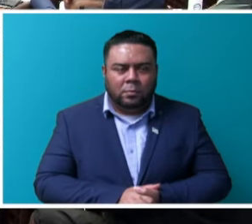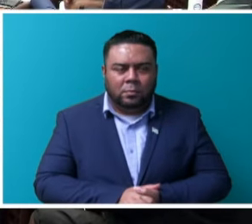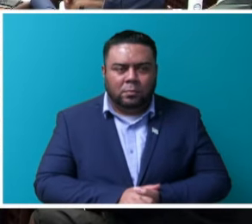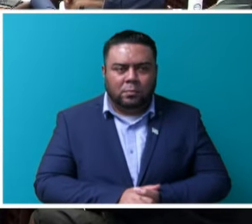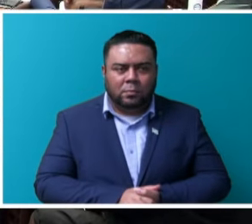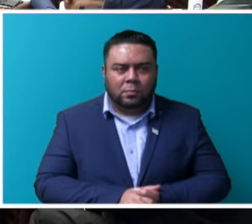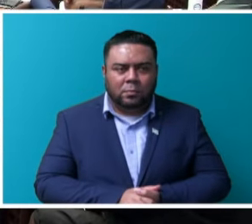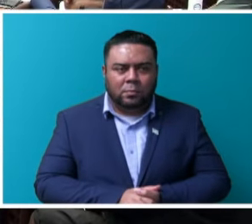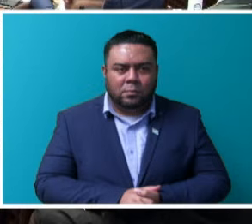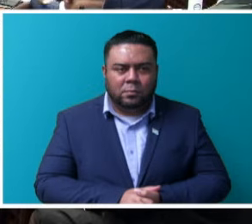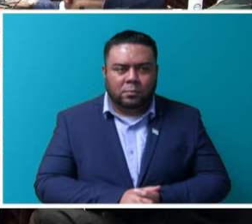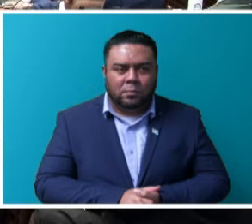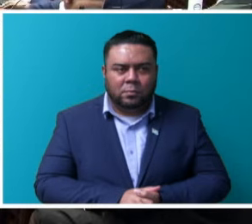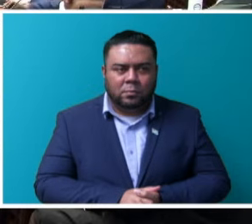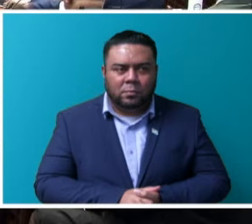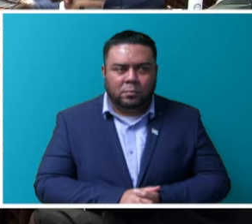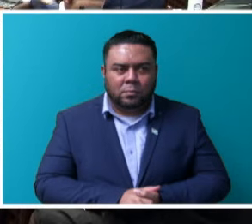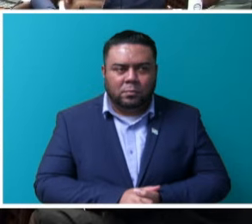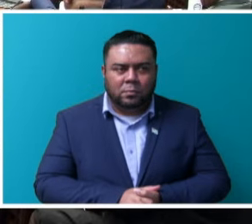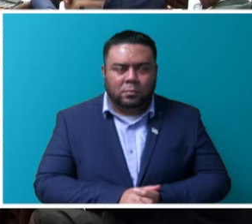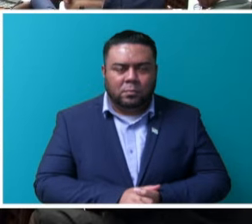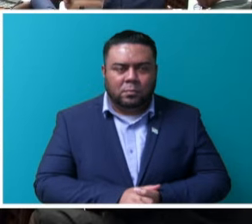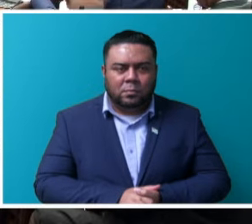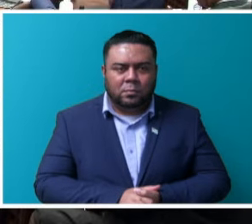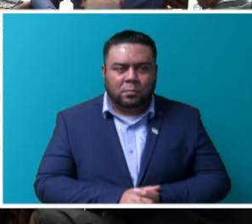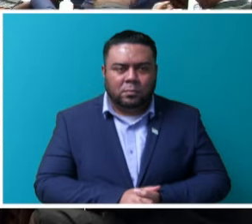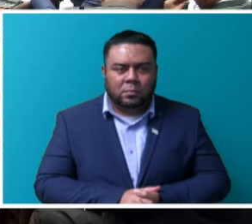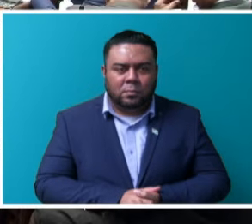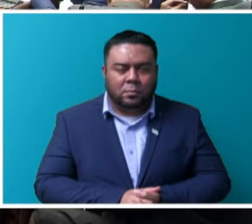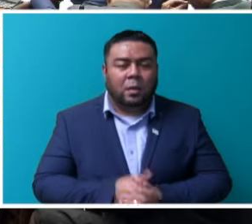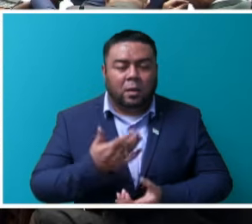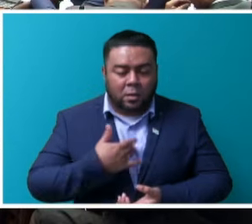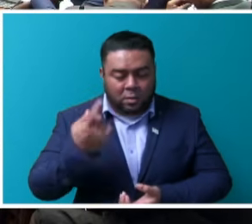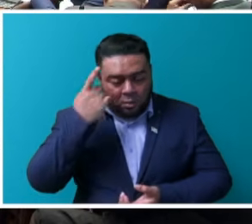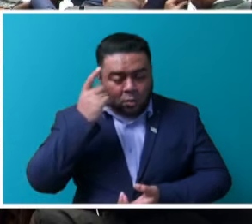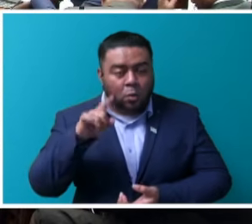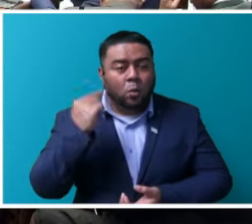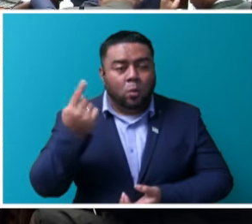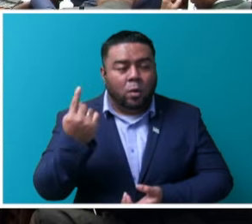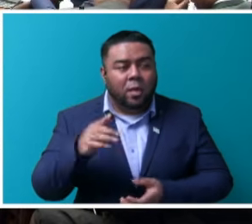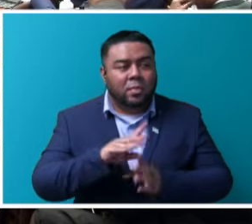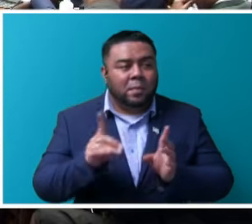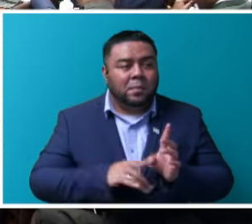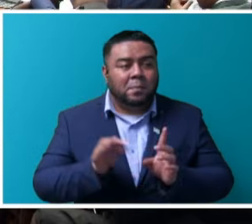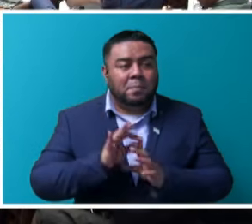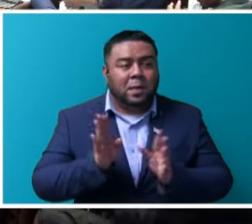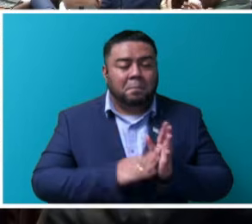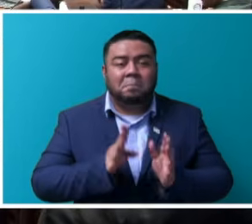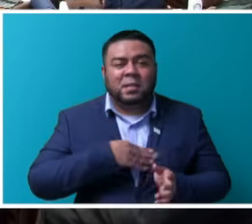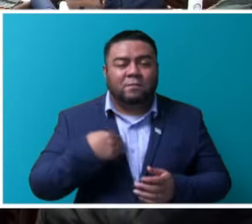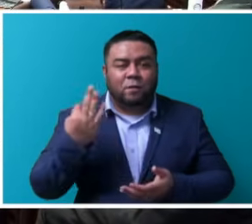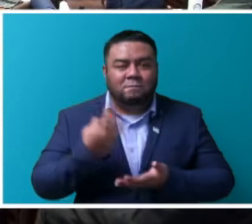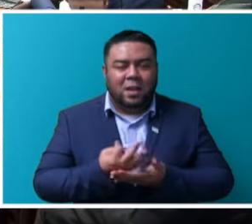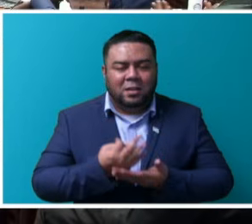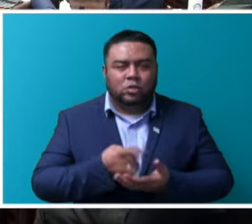Leader of the Government in House, seconder. I now call on the Honorable Deputy Prime Minister, Minister of Finance, to speak on